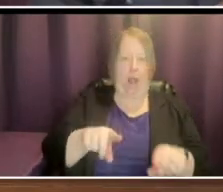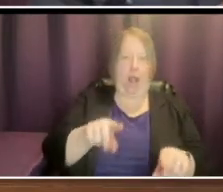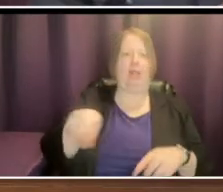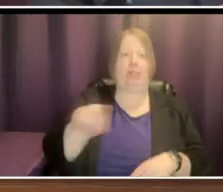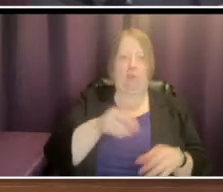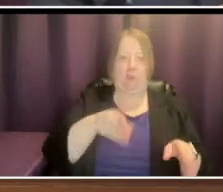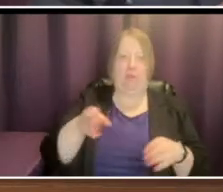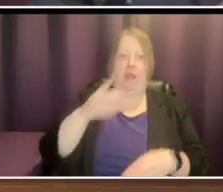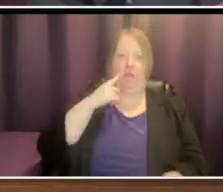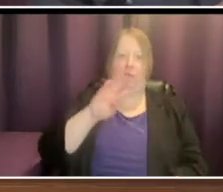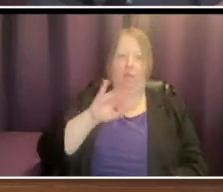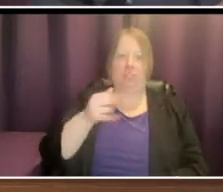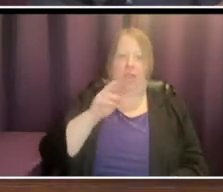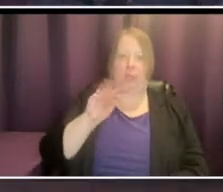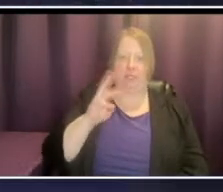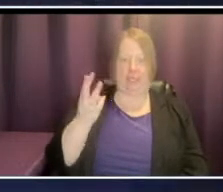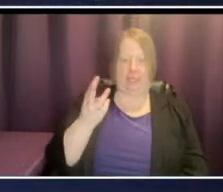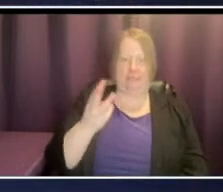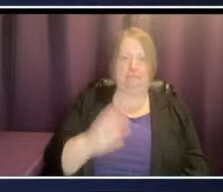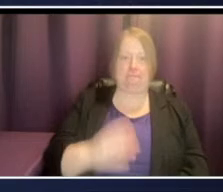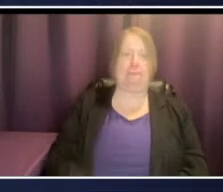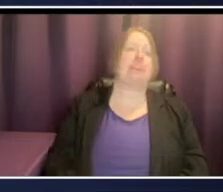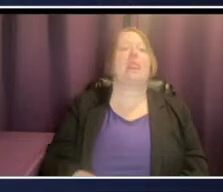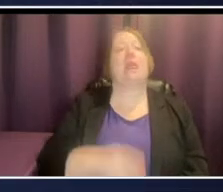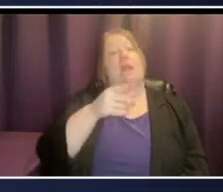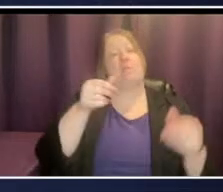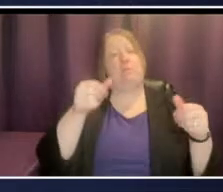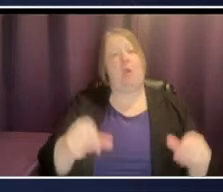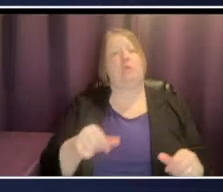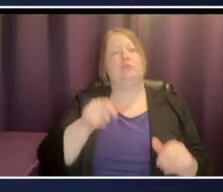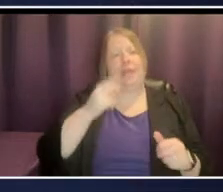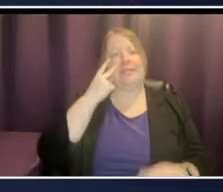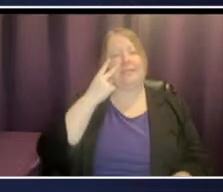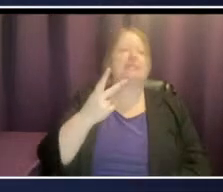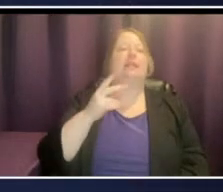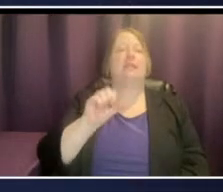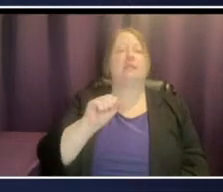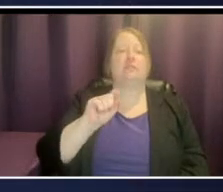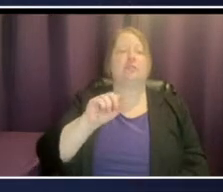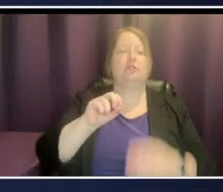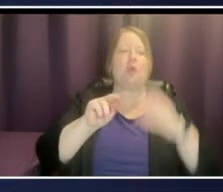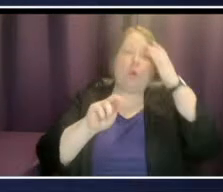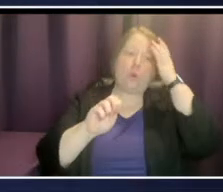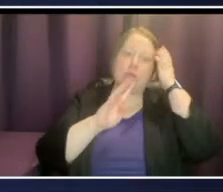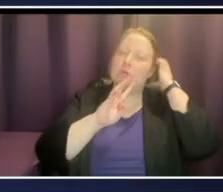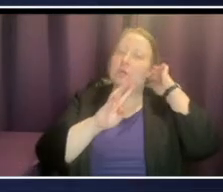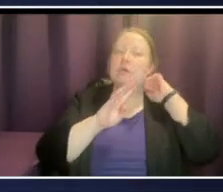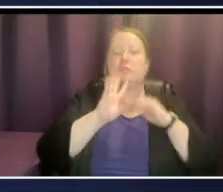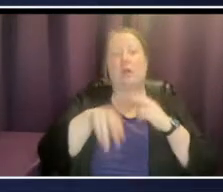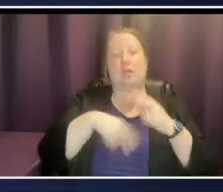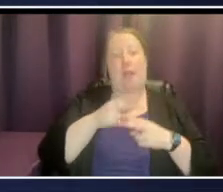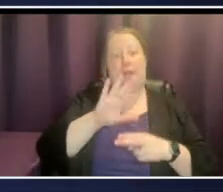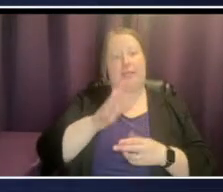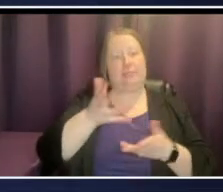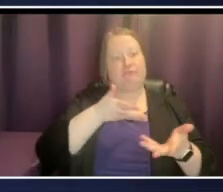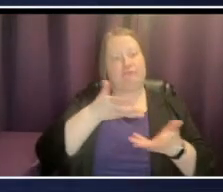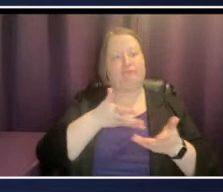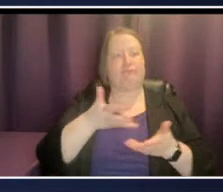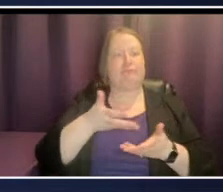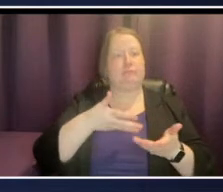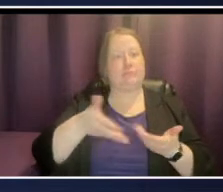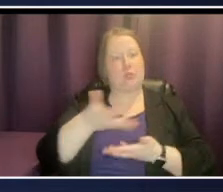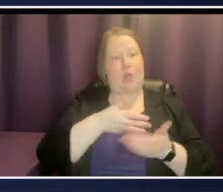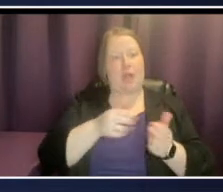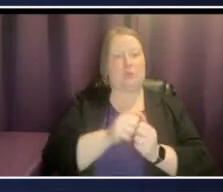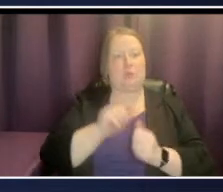underway. In this post, you can see how Roger Stone talked about his conversations with President Trump. He